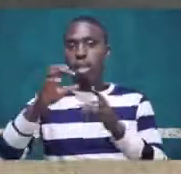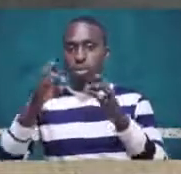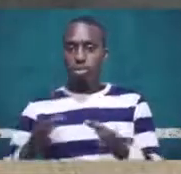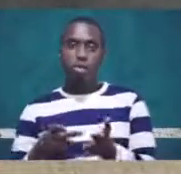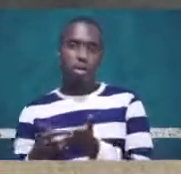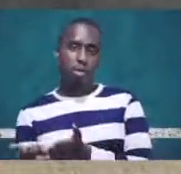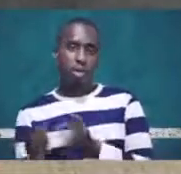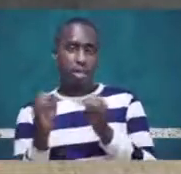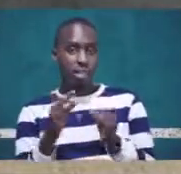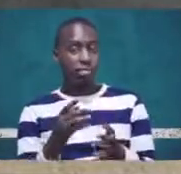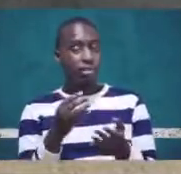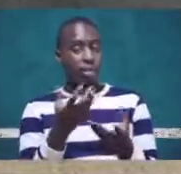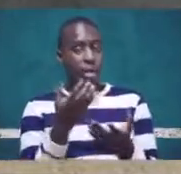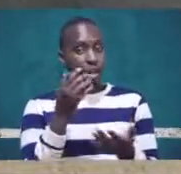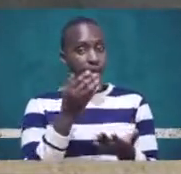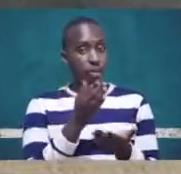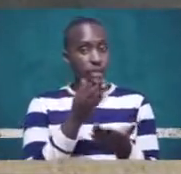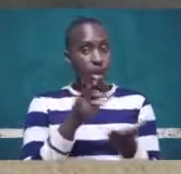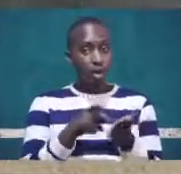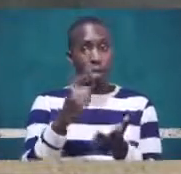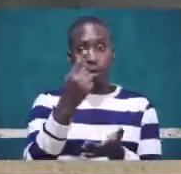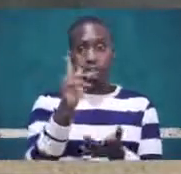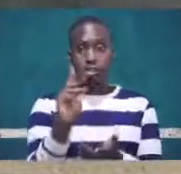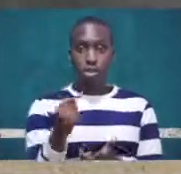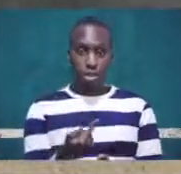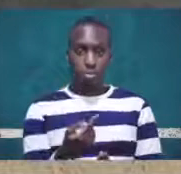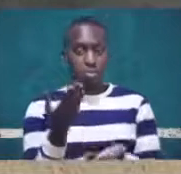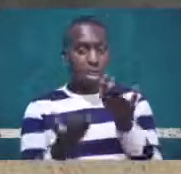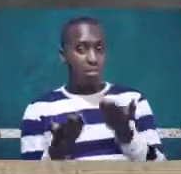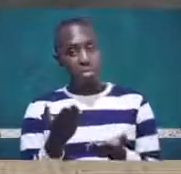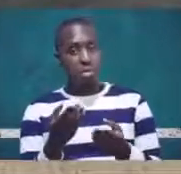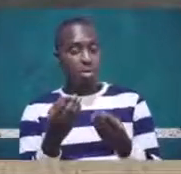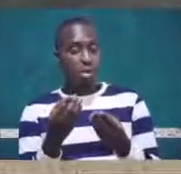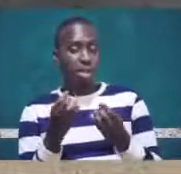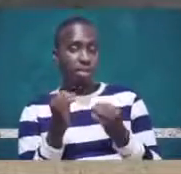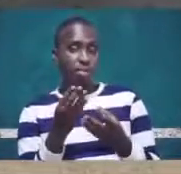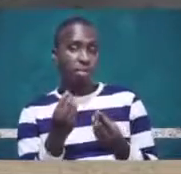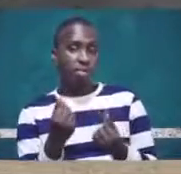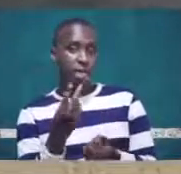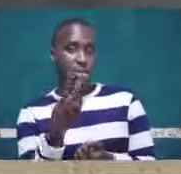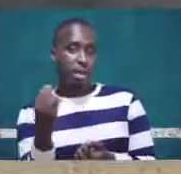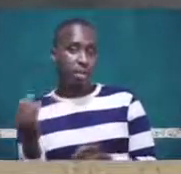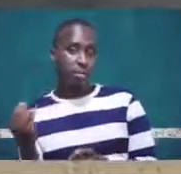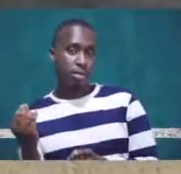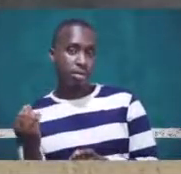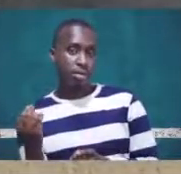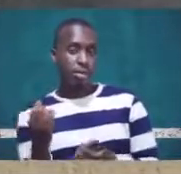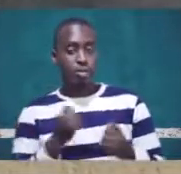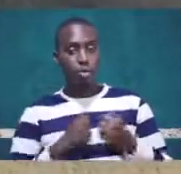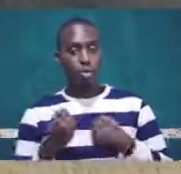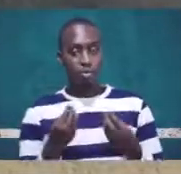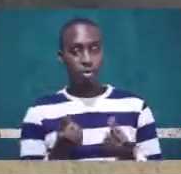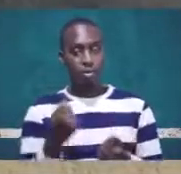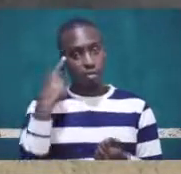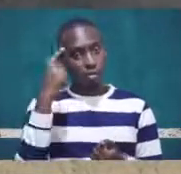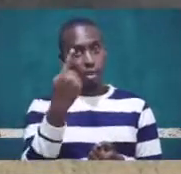you have been consuming 1 kilogram of salt, and maybe at a price, if a price was 200 Rwandan francs